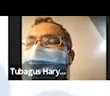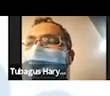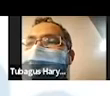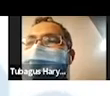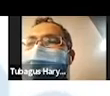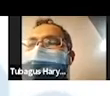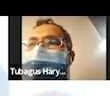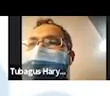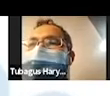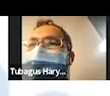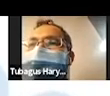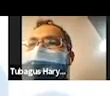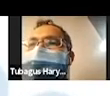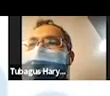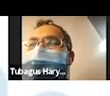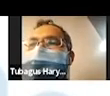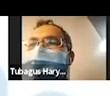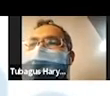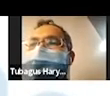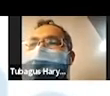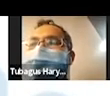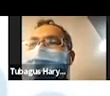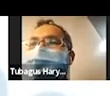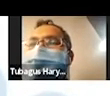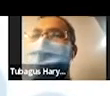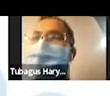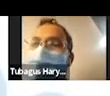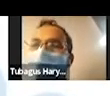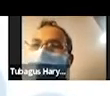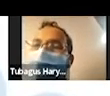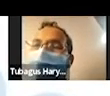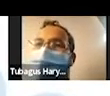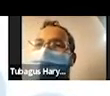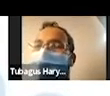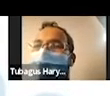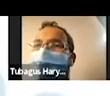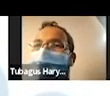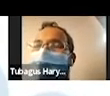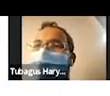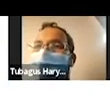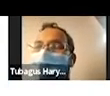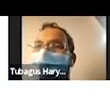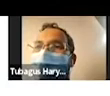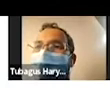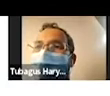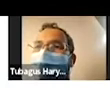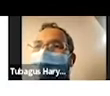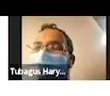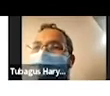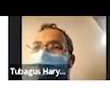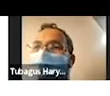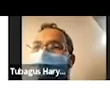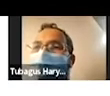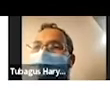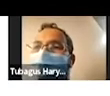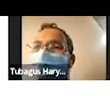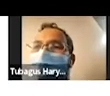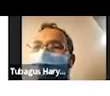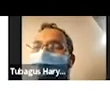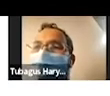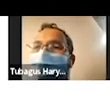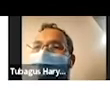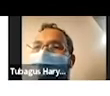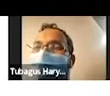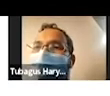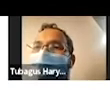and information and know the meaning of explanation text message